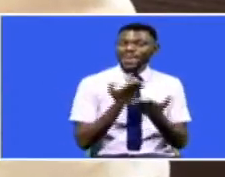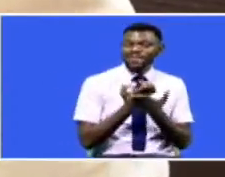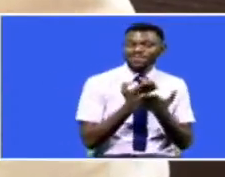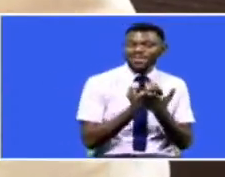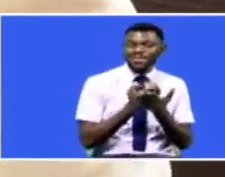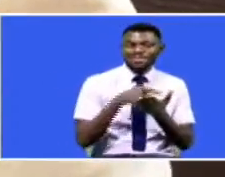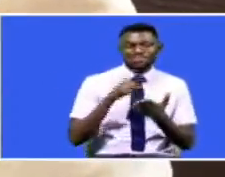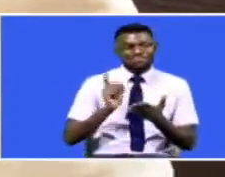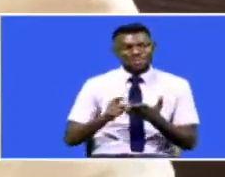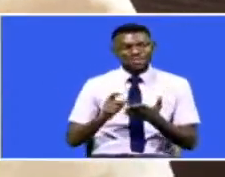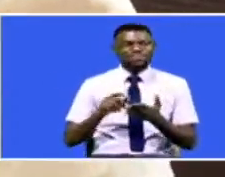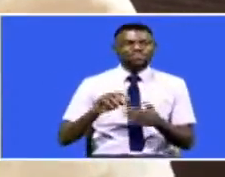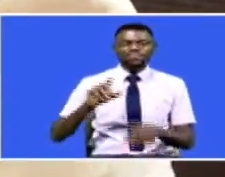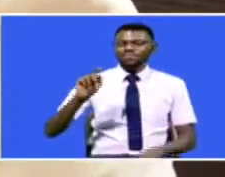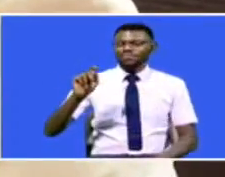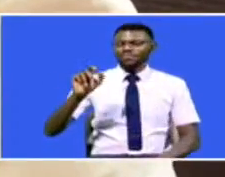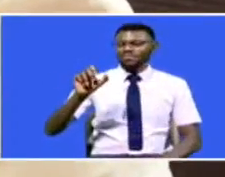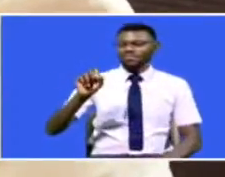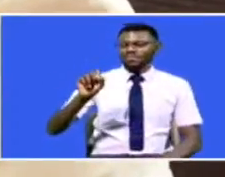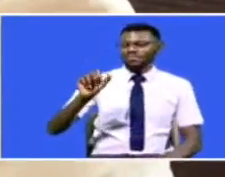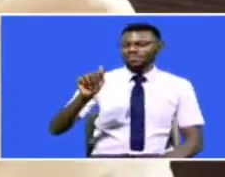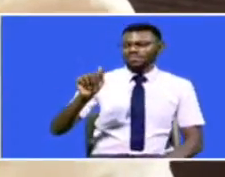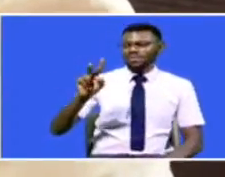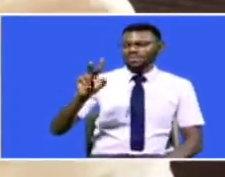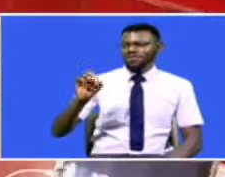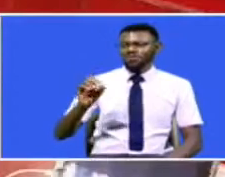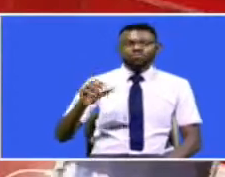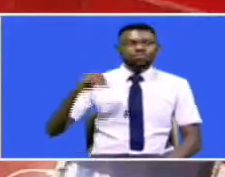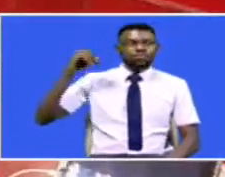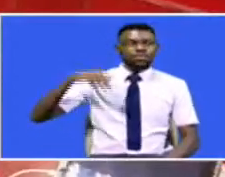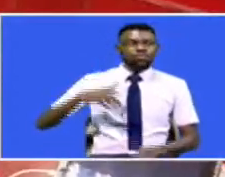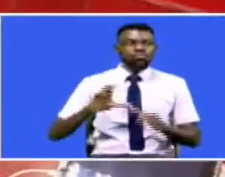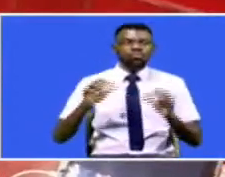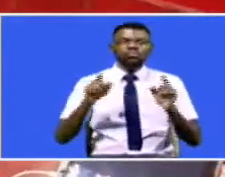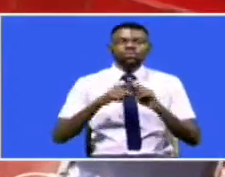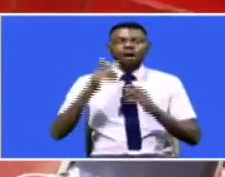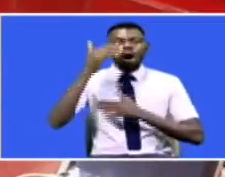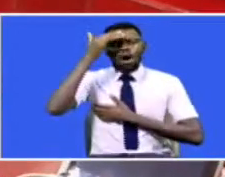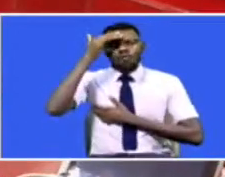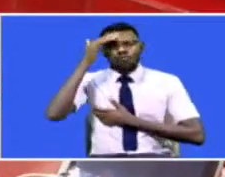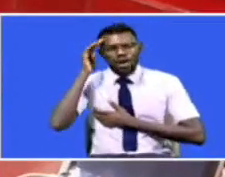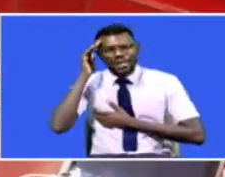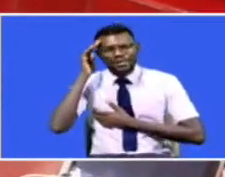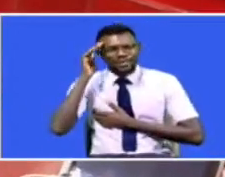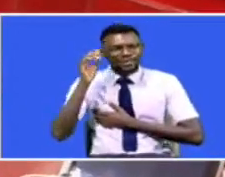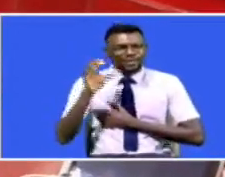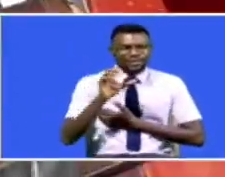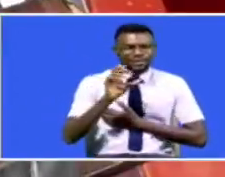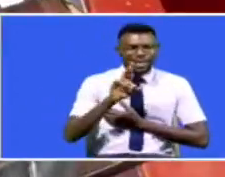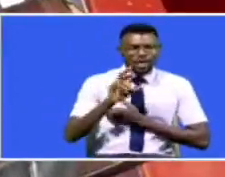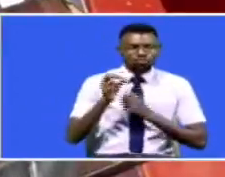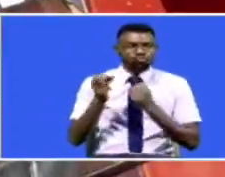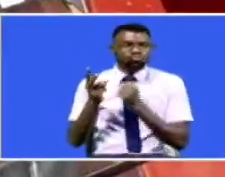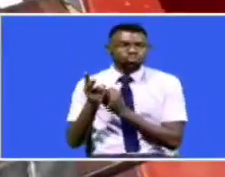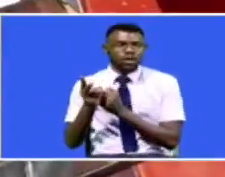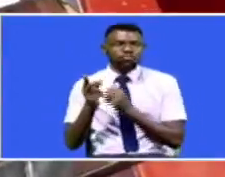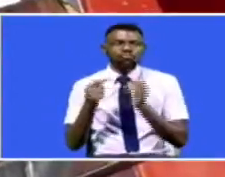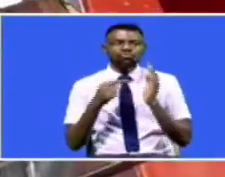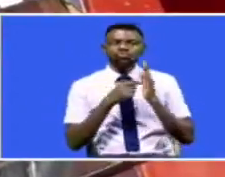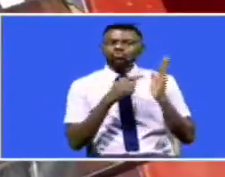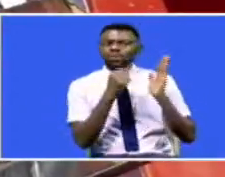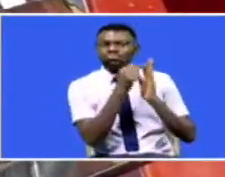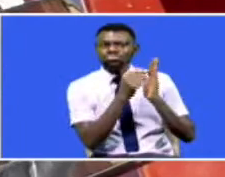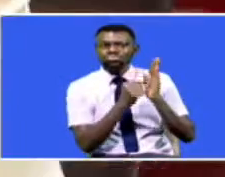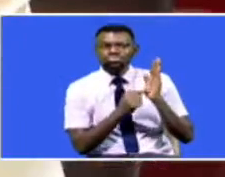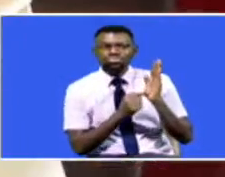was Savo Power, who in similar fashion had also forgotten to bring the CR12, a document that shows all